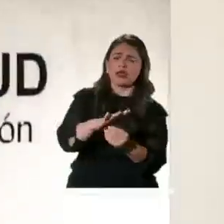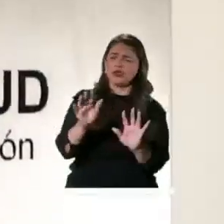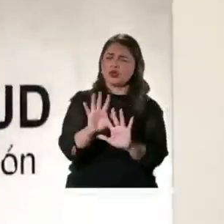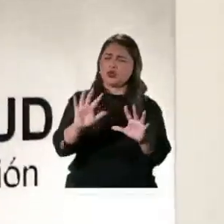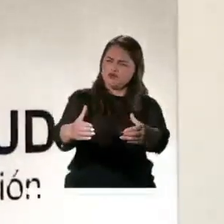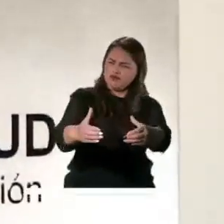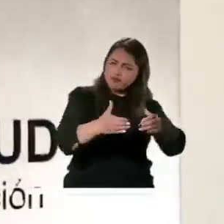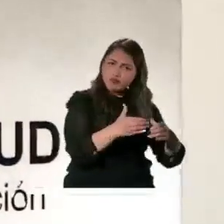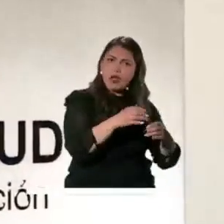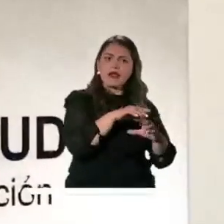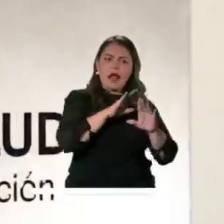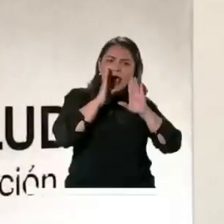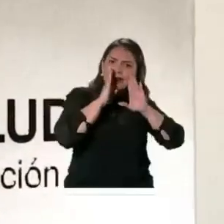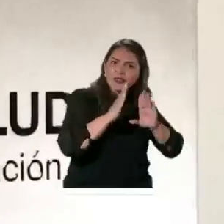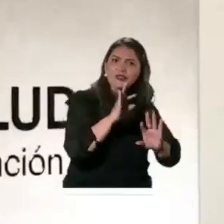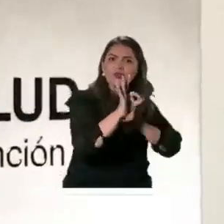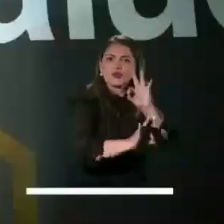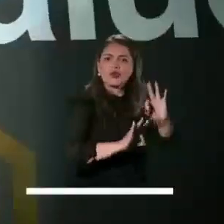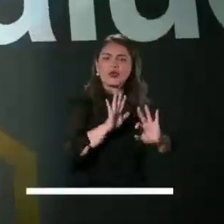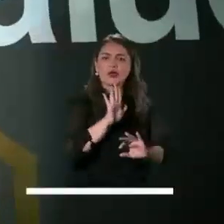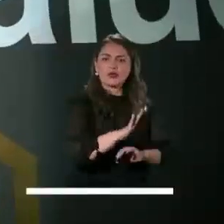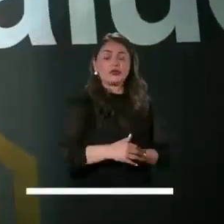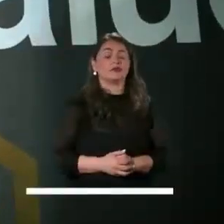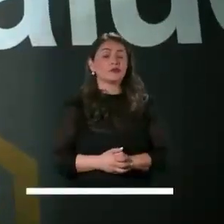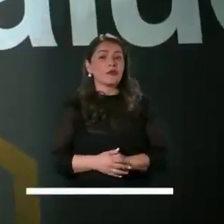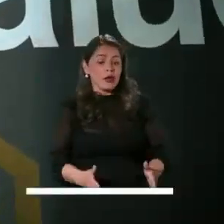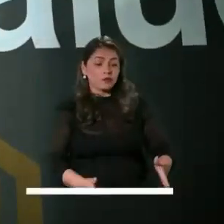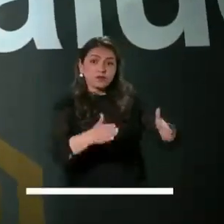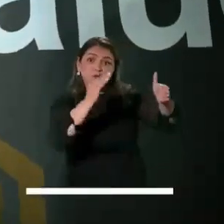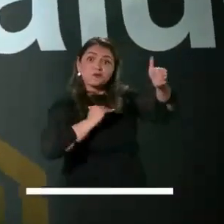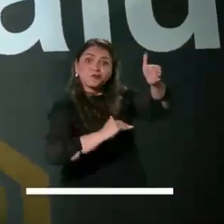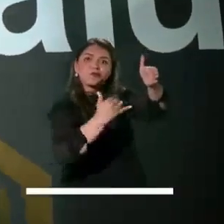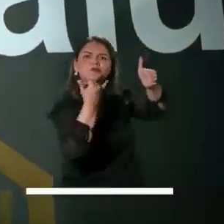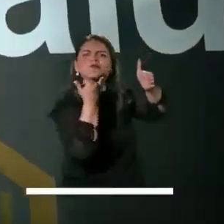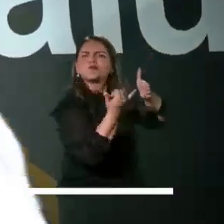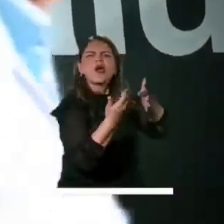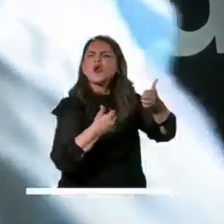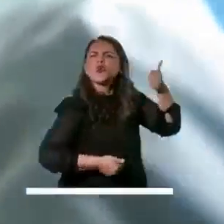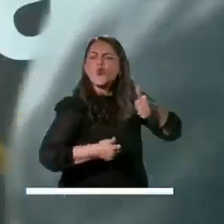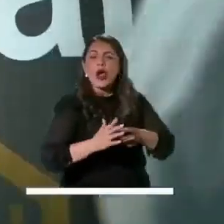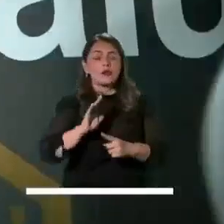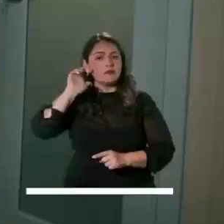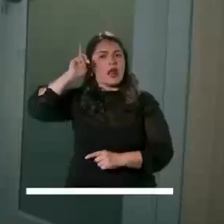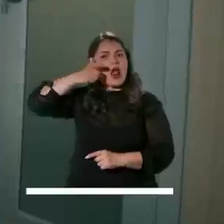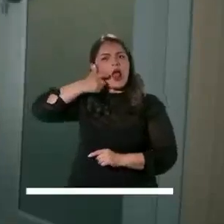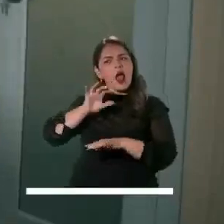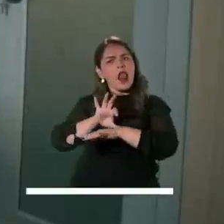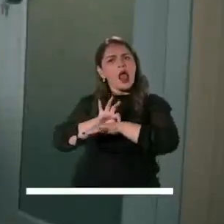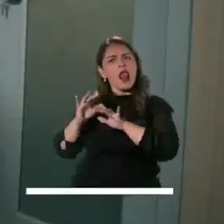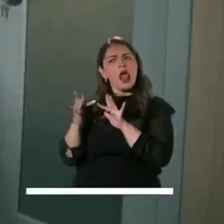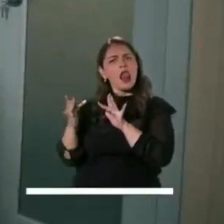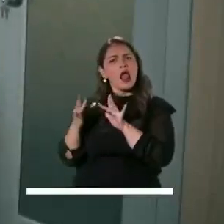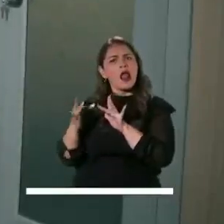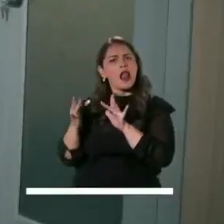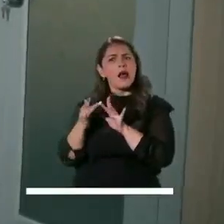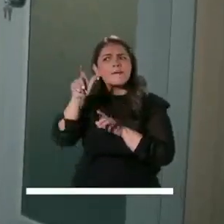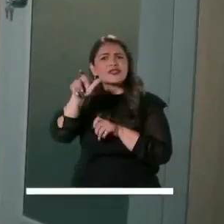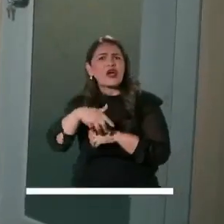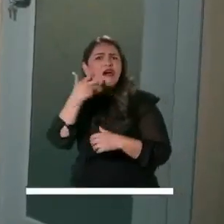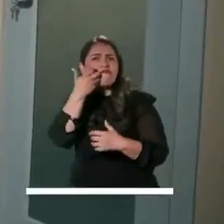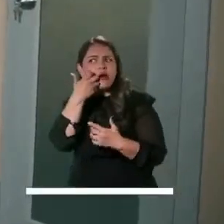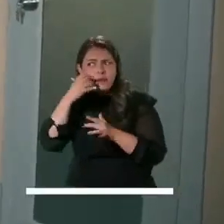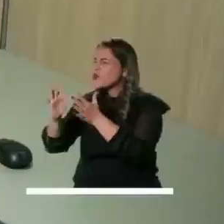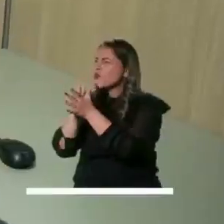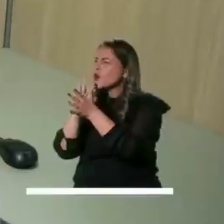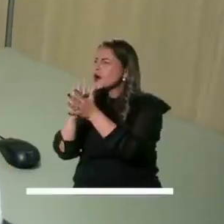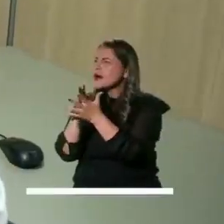implemented mental telehealth as an innovative strategy that brings mental health service closer to the